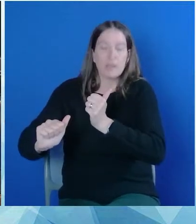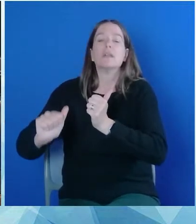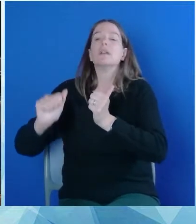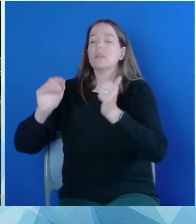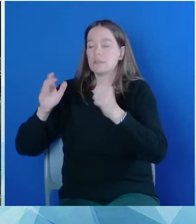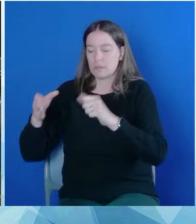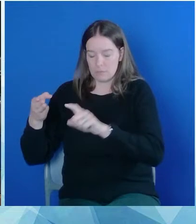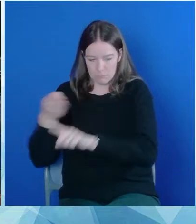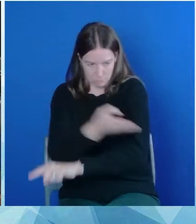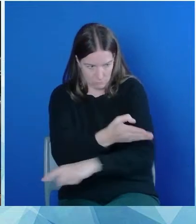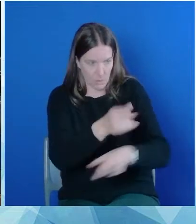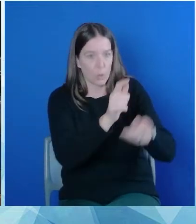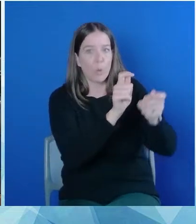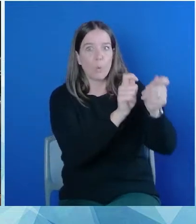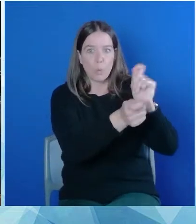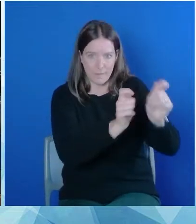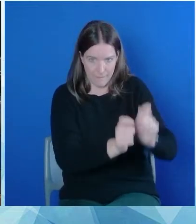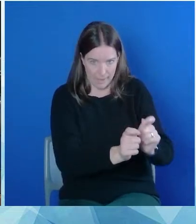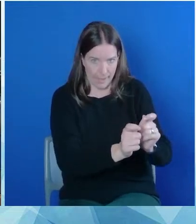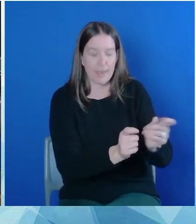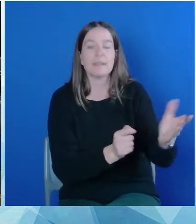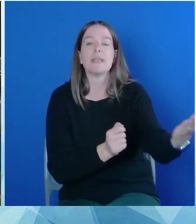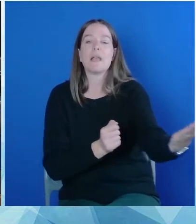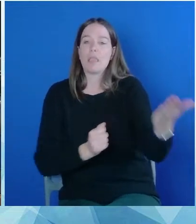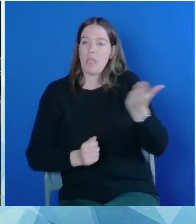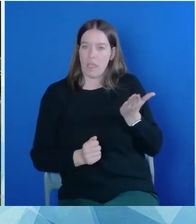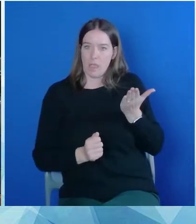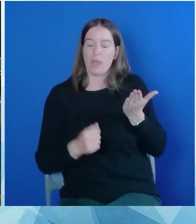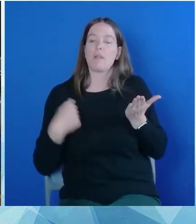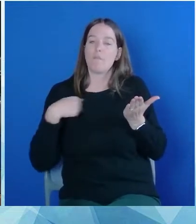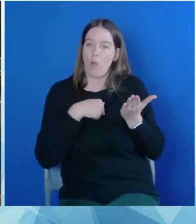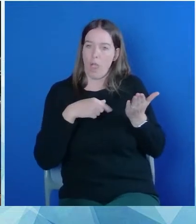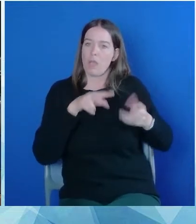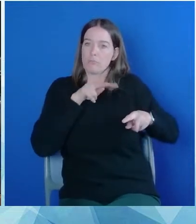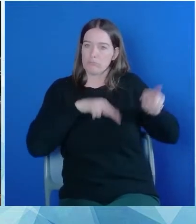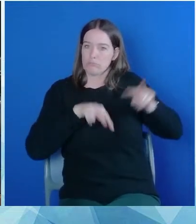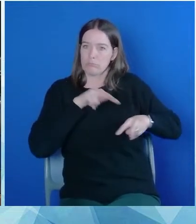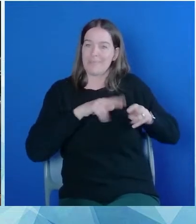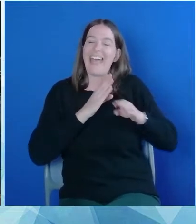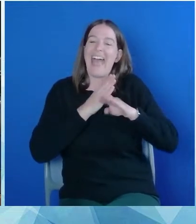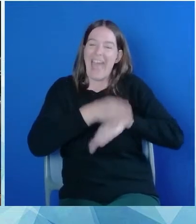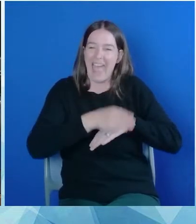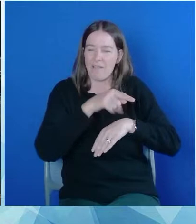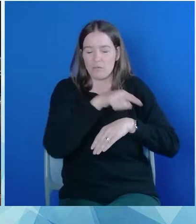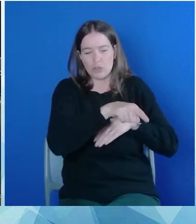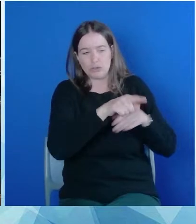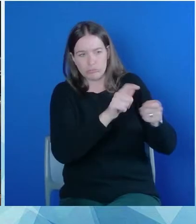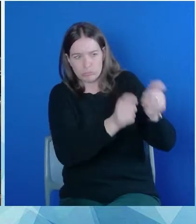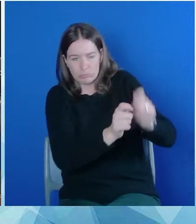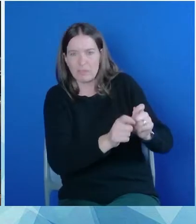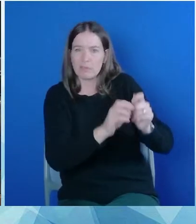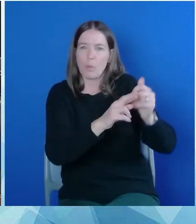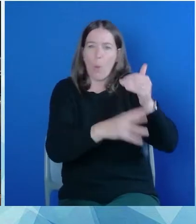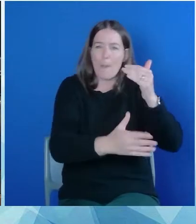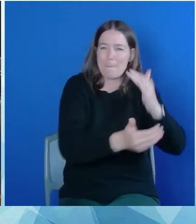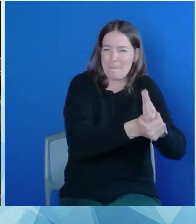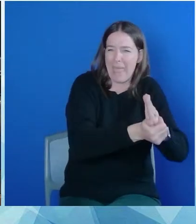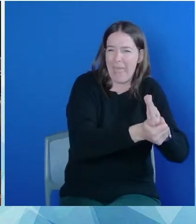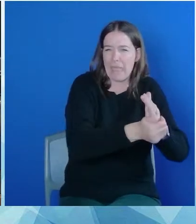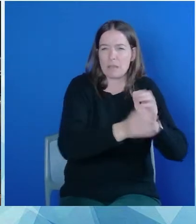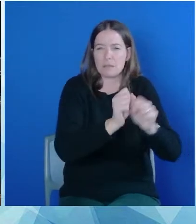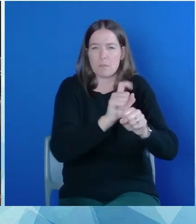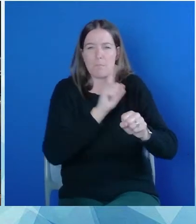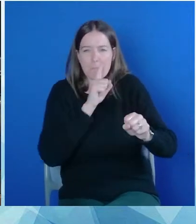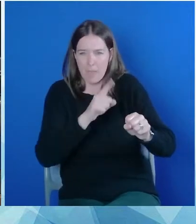evaluation after the amendment is made or the language is changed. To make sure that